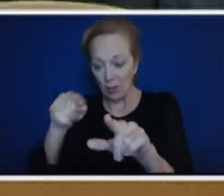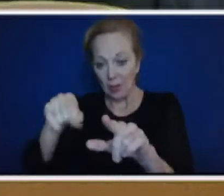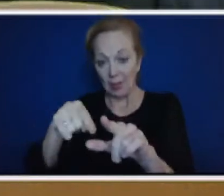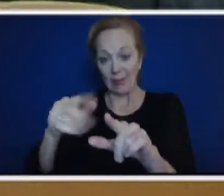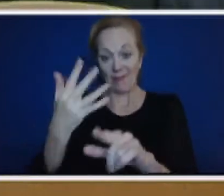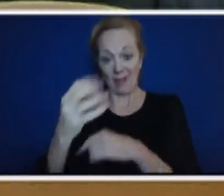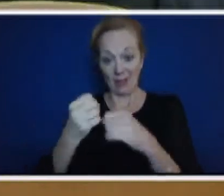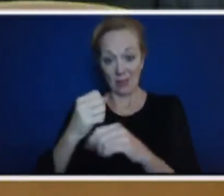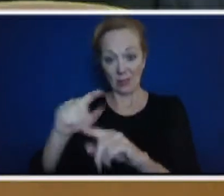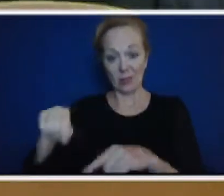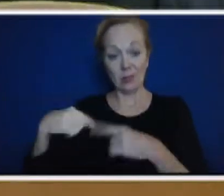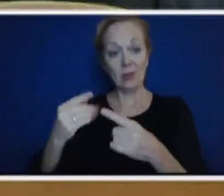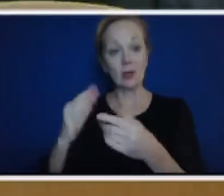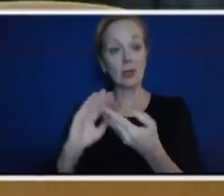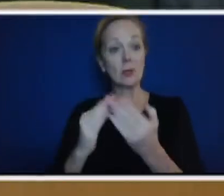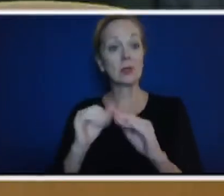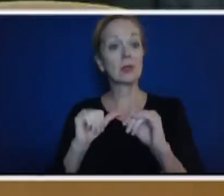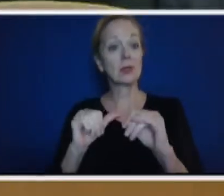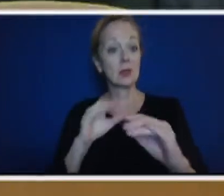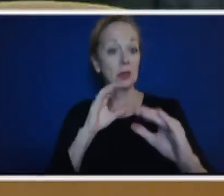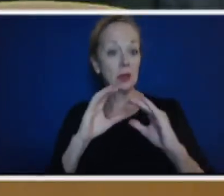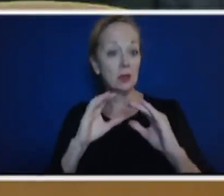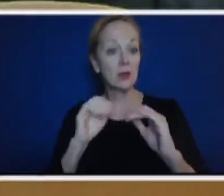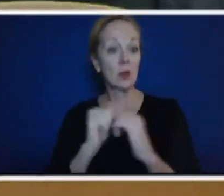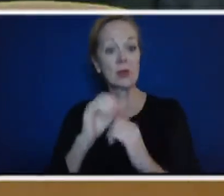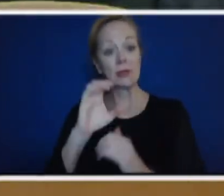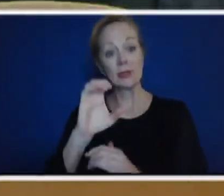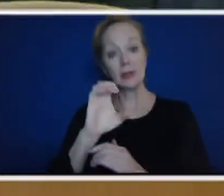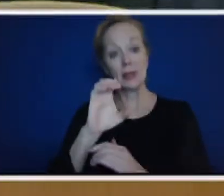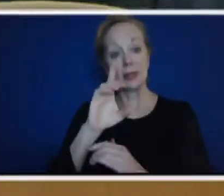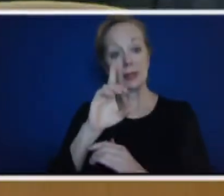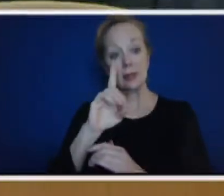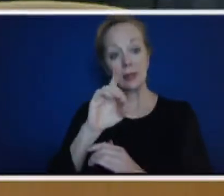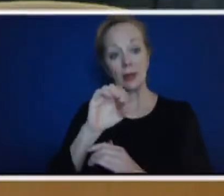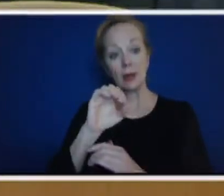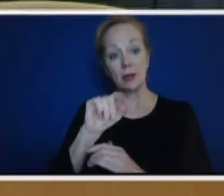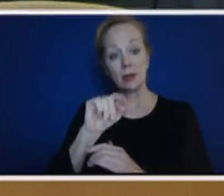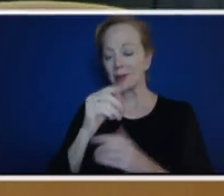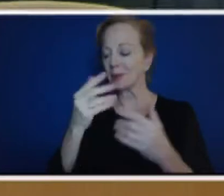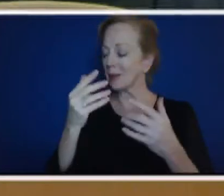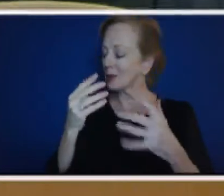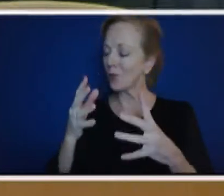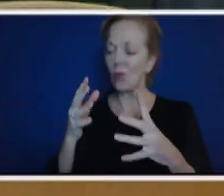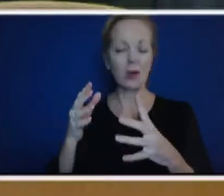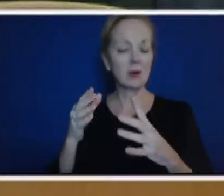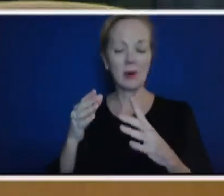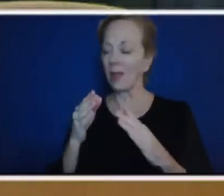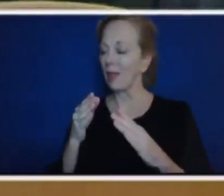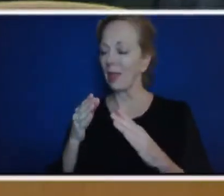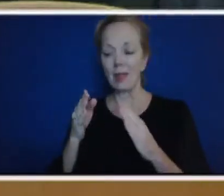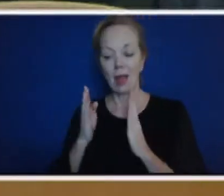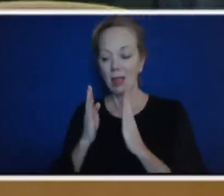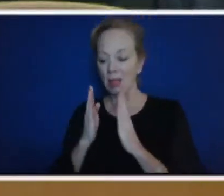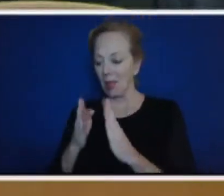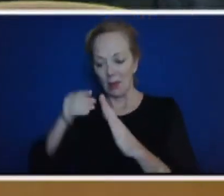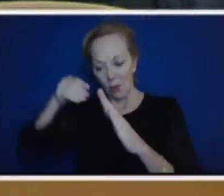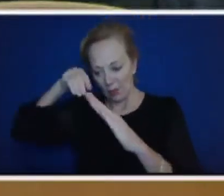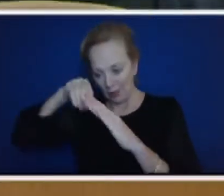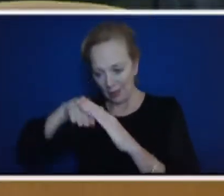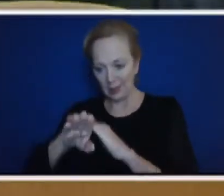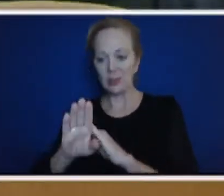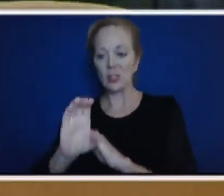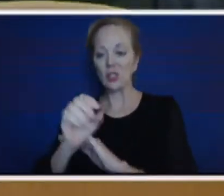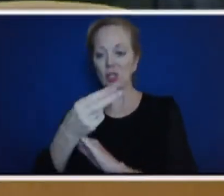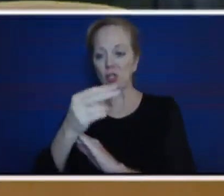the community has continued conversations with CDOT and does not want a lane that goes directly into Cherry. So they have asked us